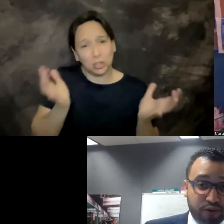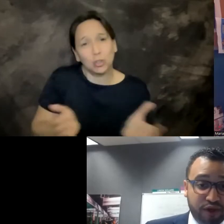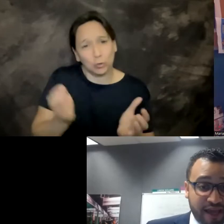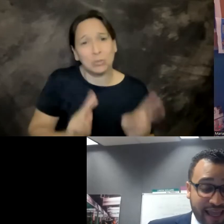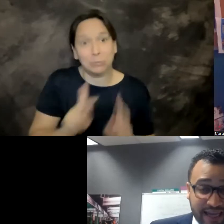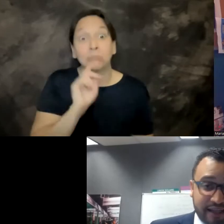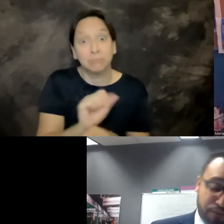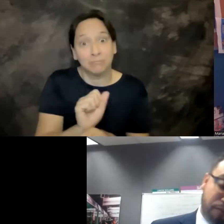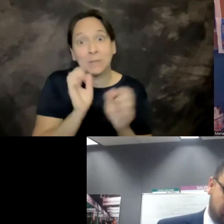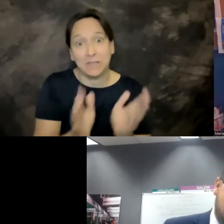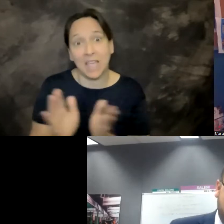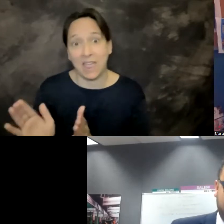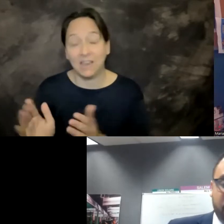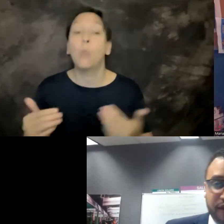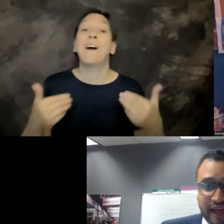with,